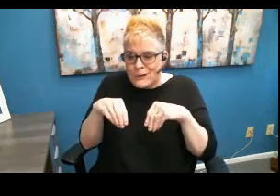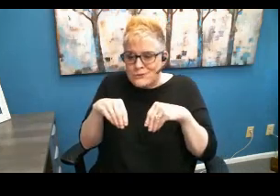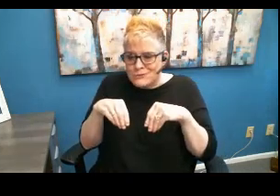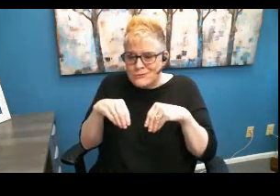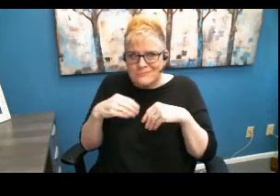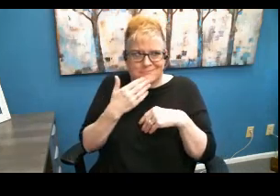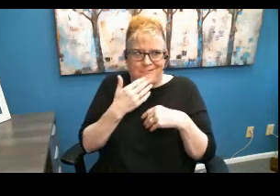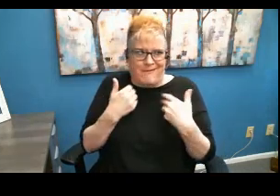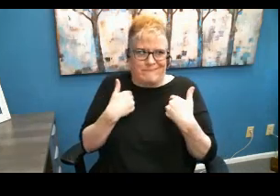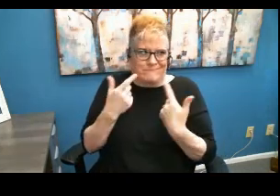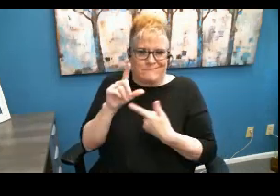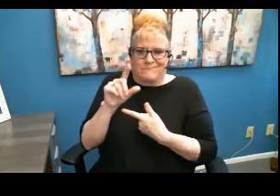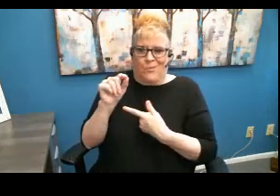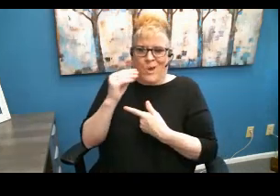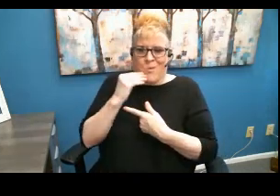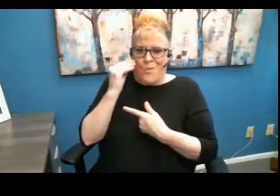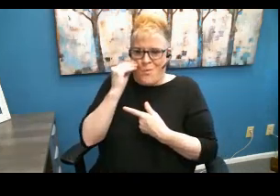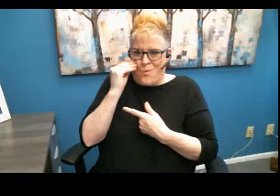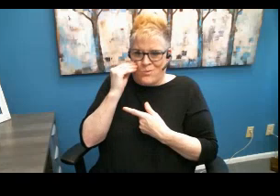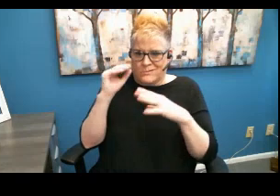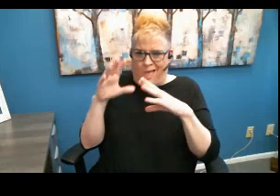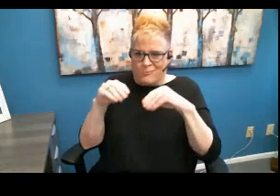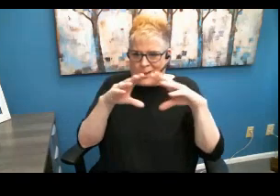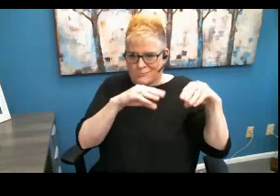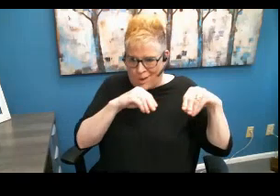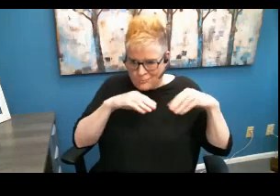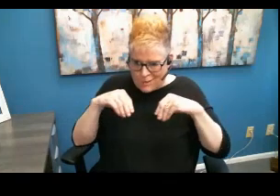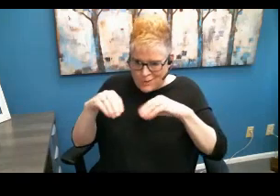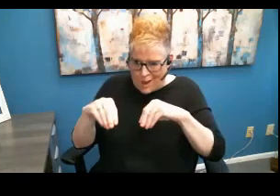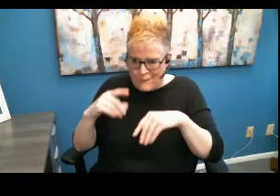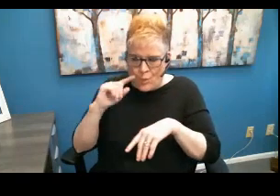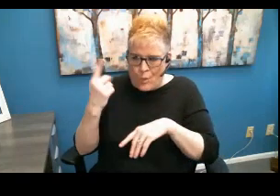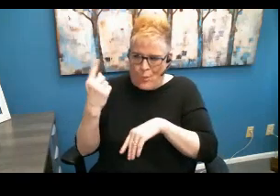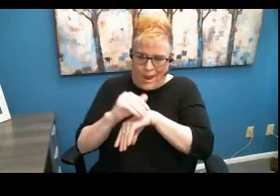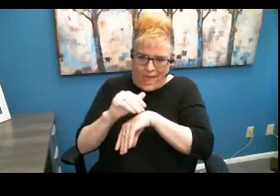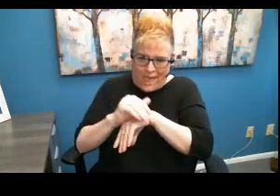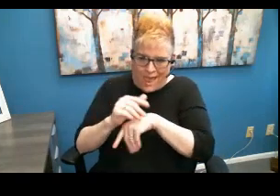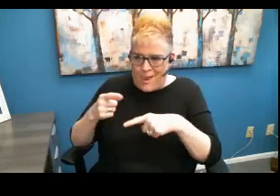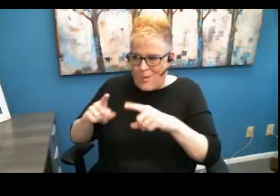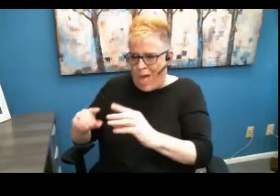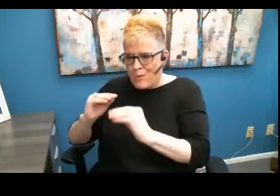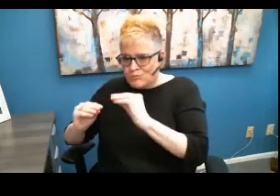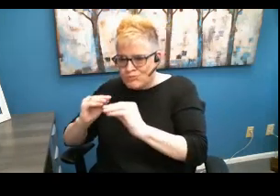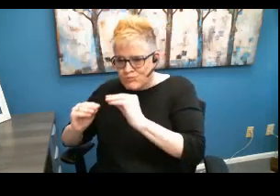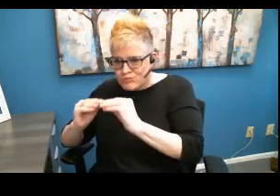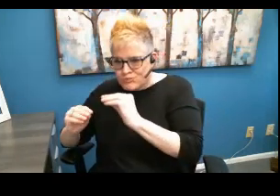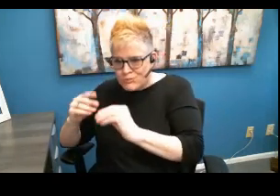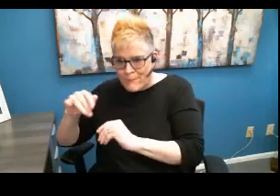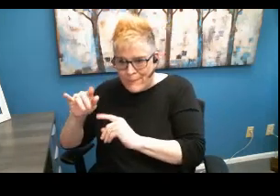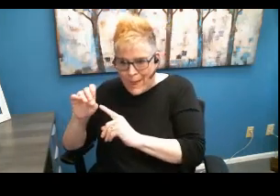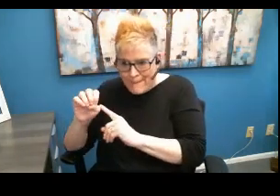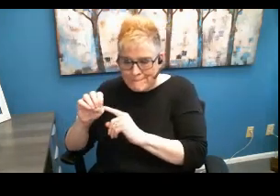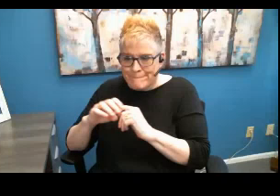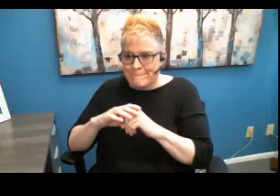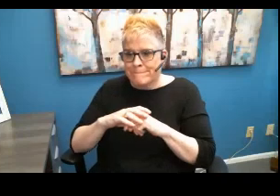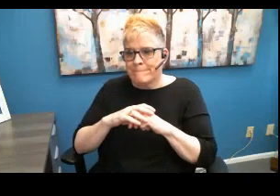we have 20 homes or something that are going to be out of natural gas for an evening while we make repairs to a pipeline.